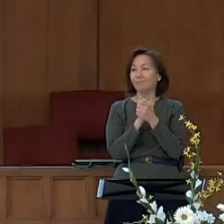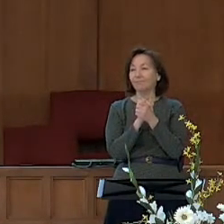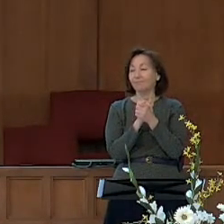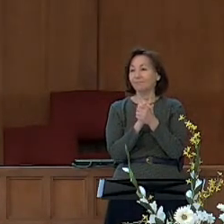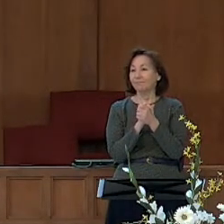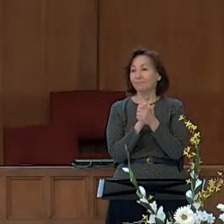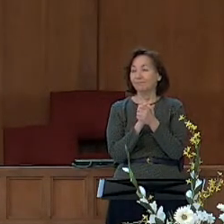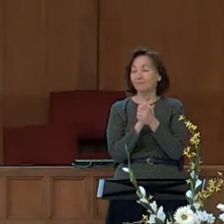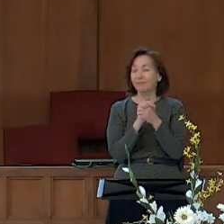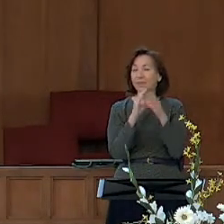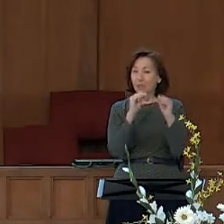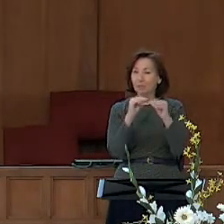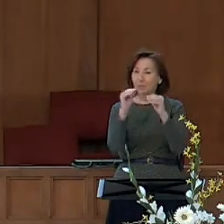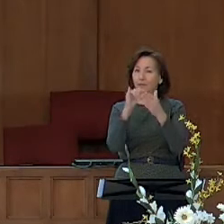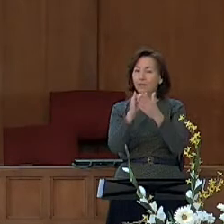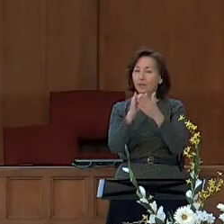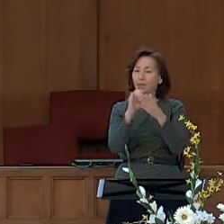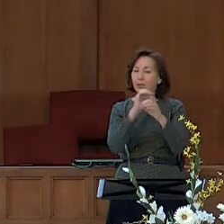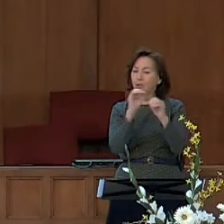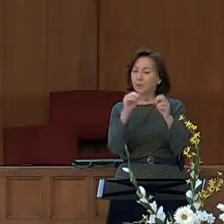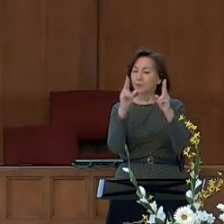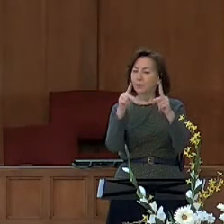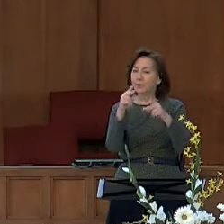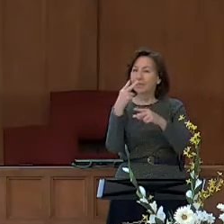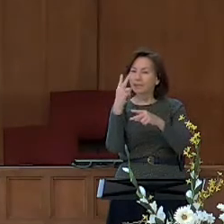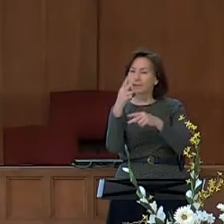He put that in there. No one has ever seen God.